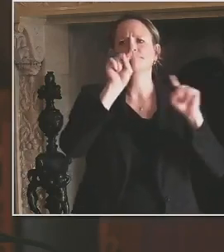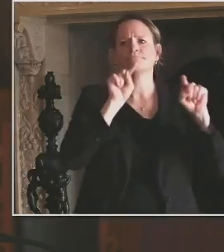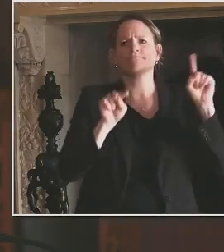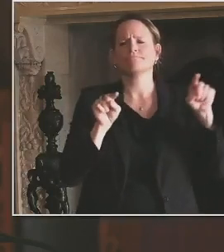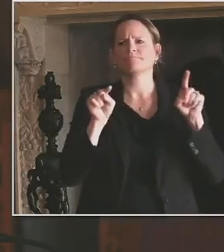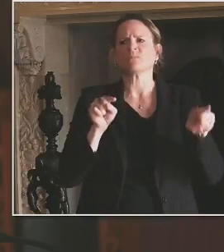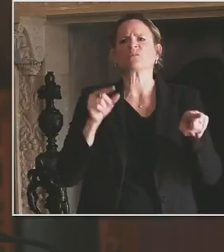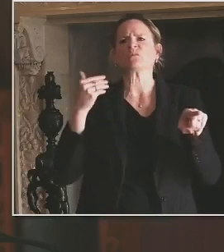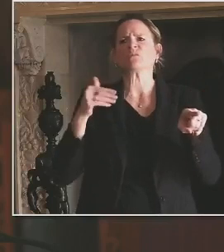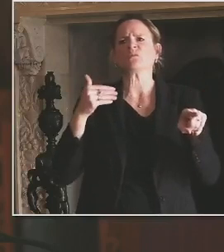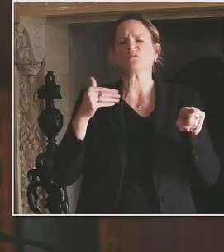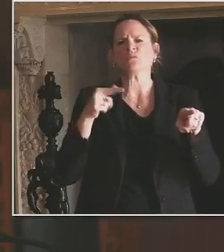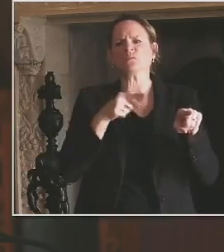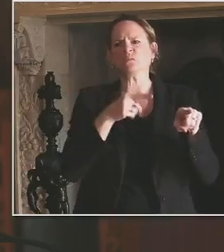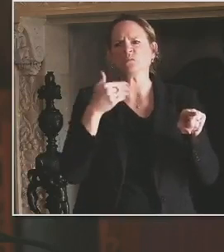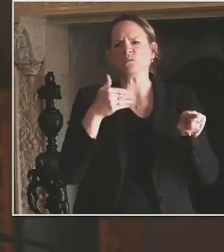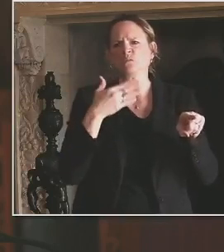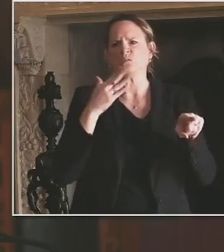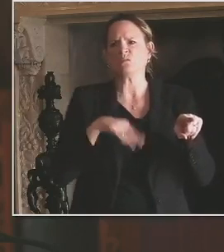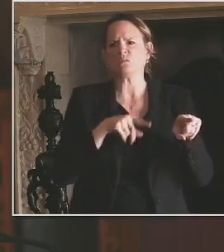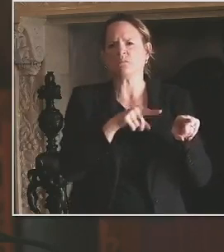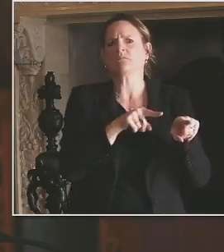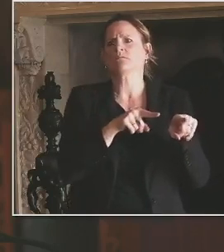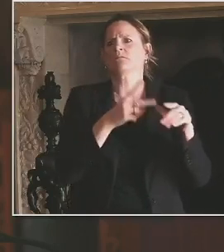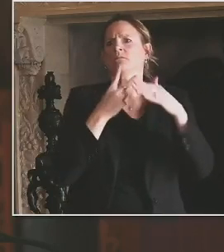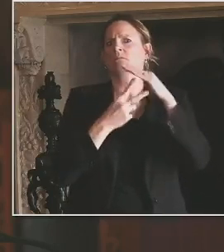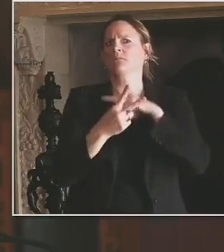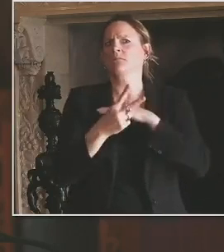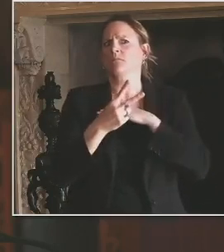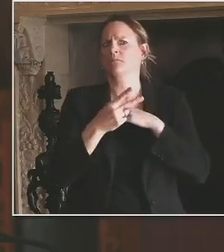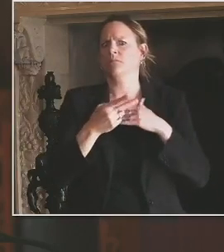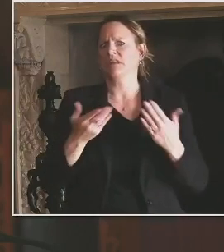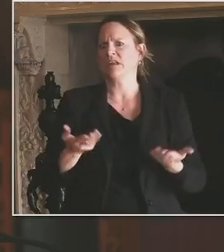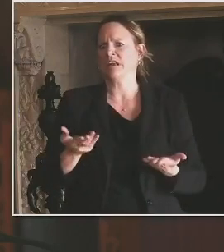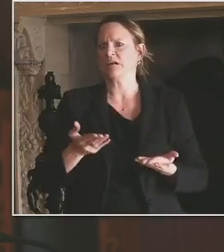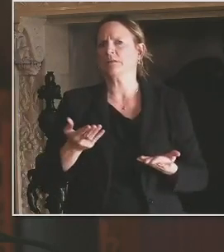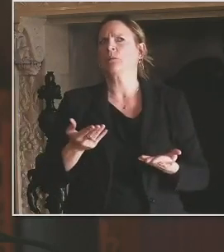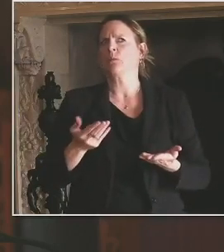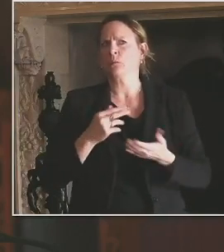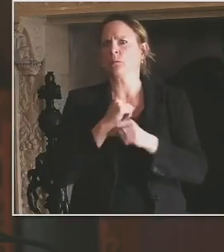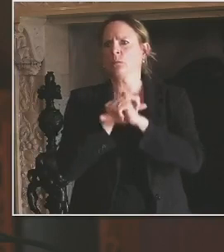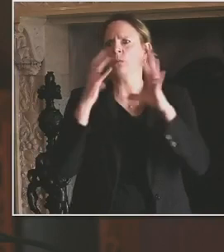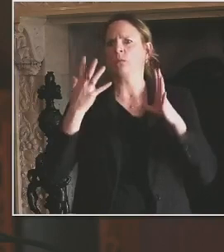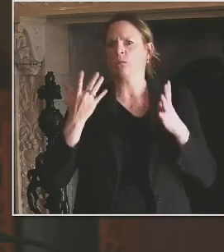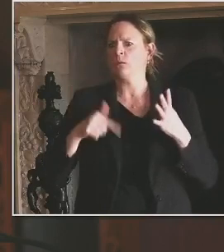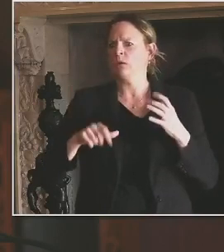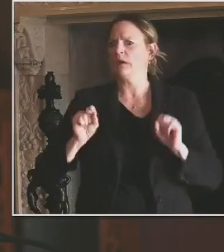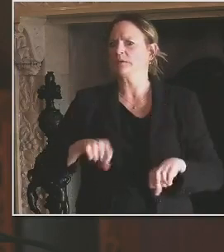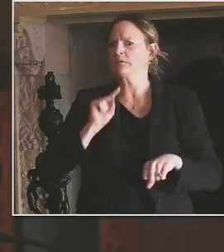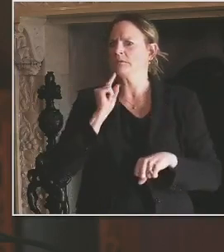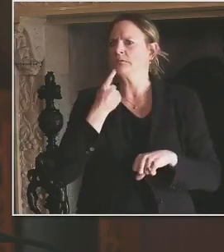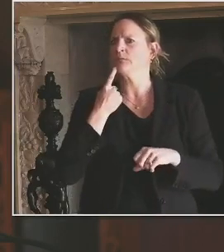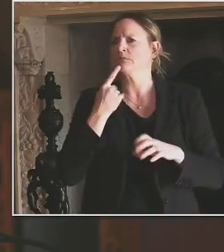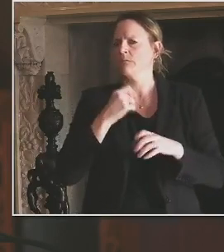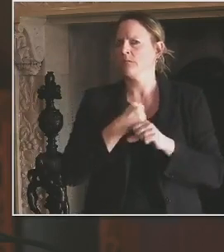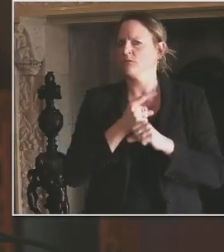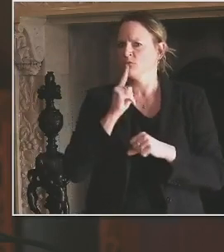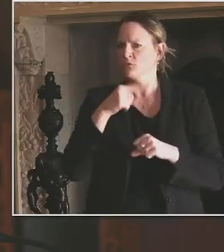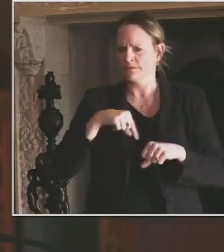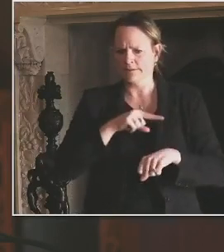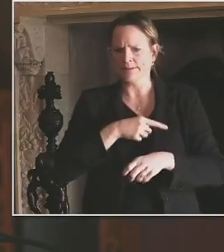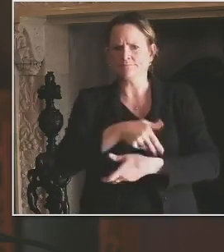it spreads rapidly, that it continues to be contagious, and then do the things together that we